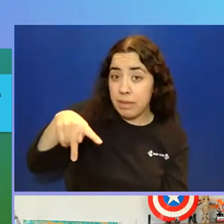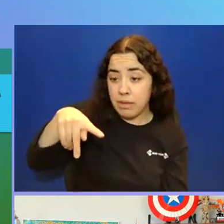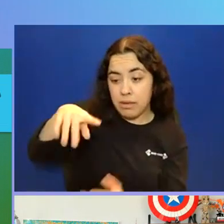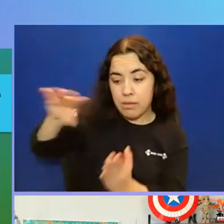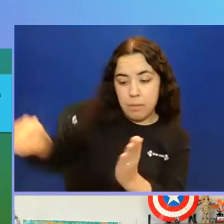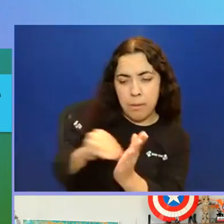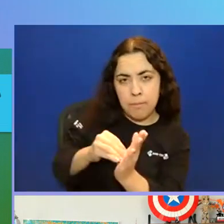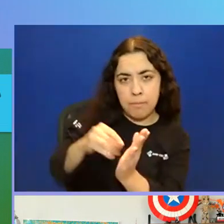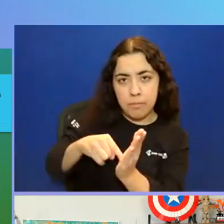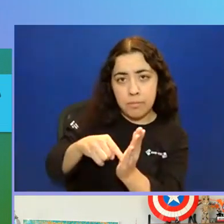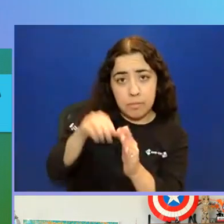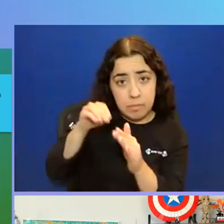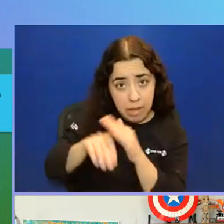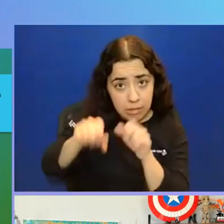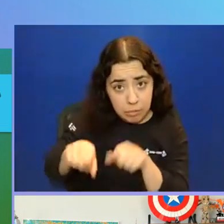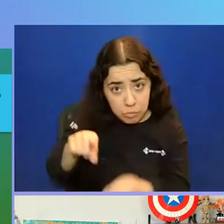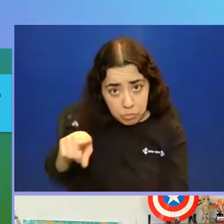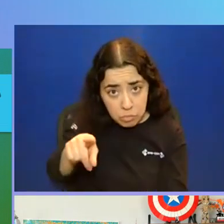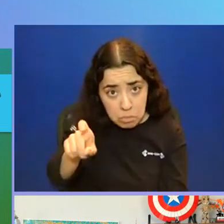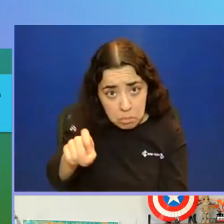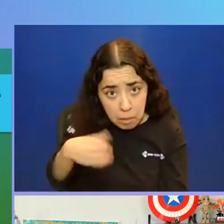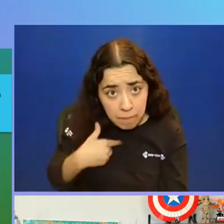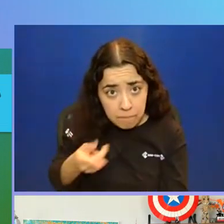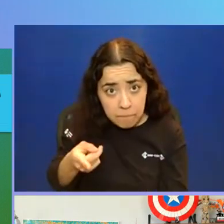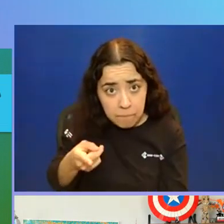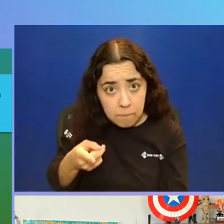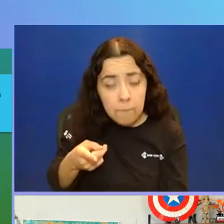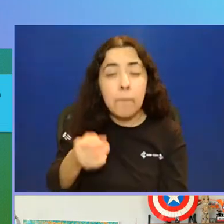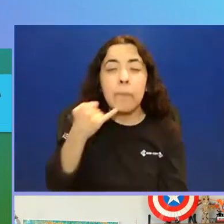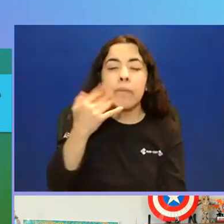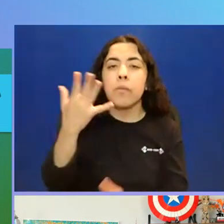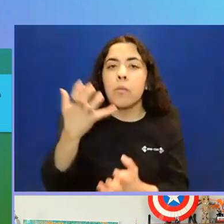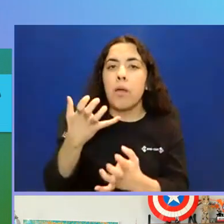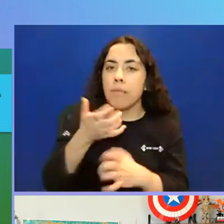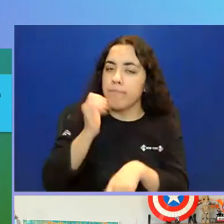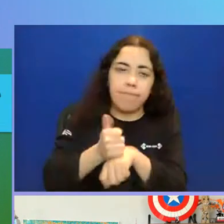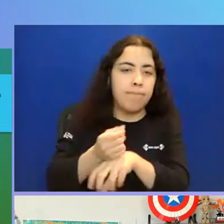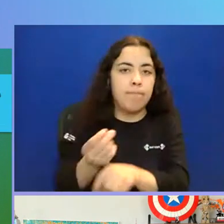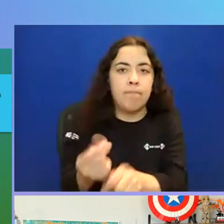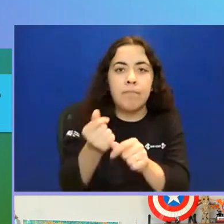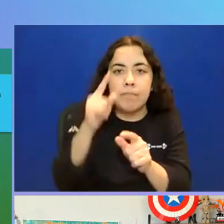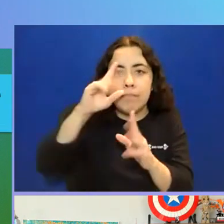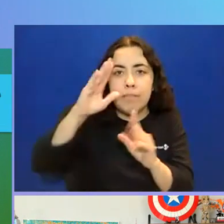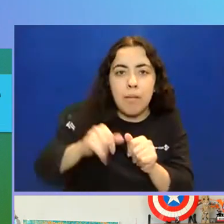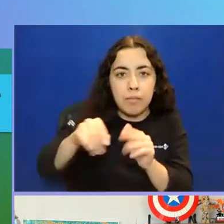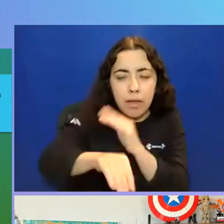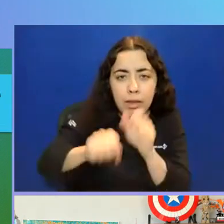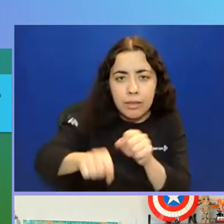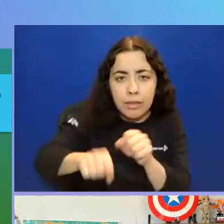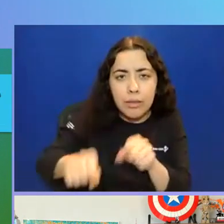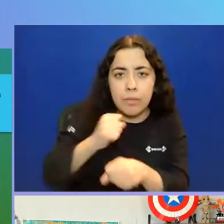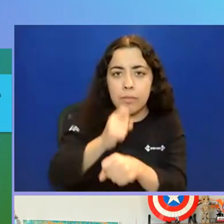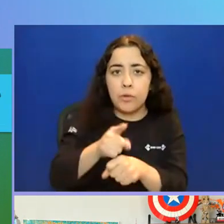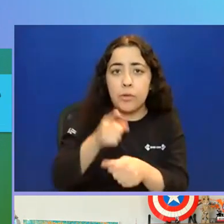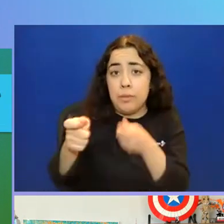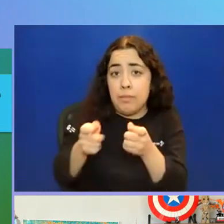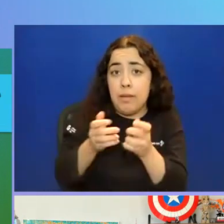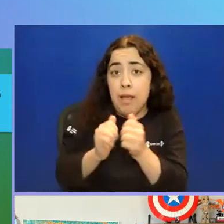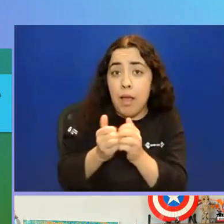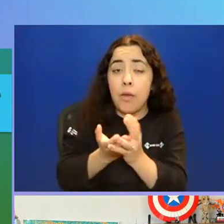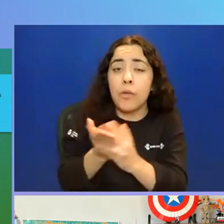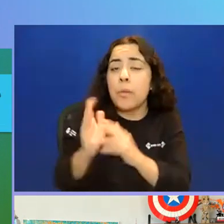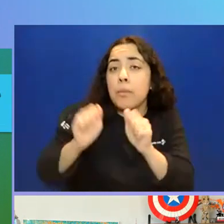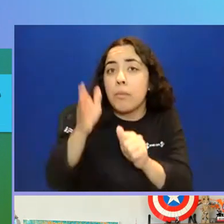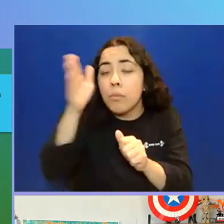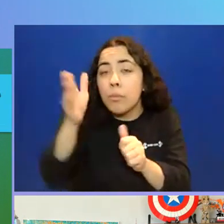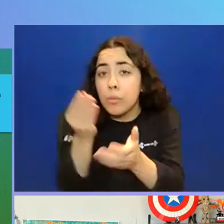quite important if you're looking to set that expectation up front with your suppliers and actually be able to manage that through potential purchase.